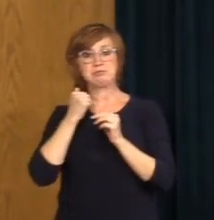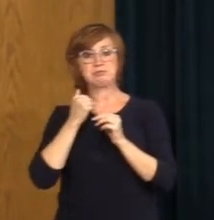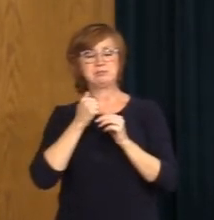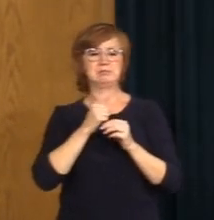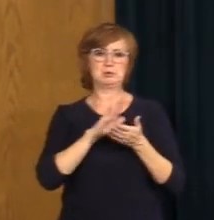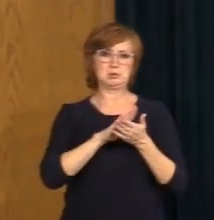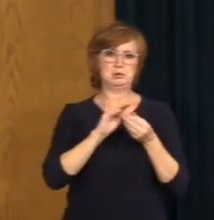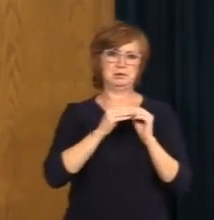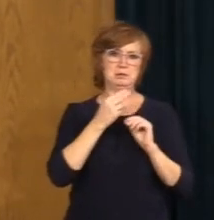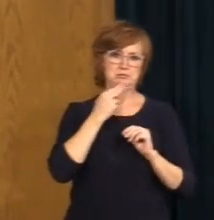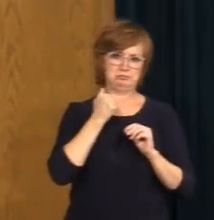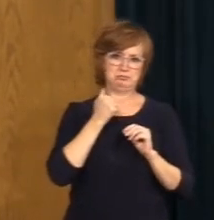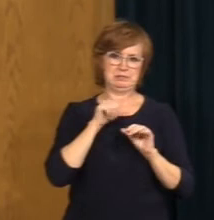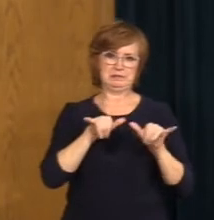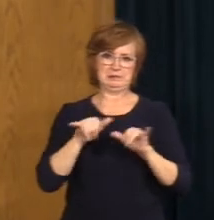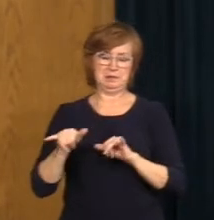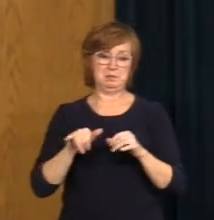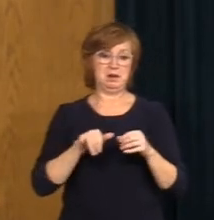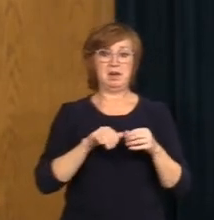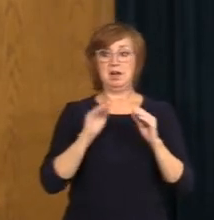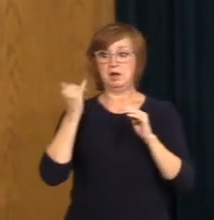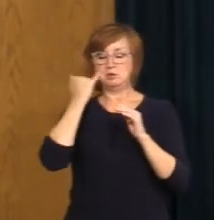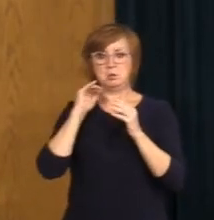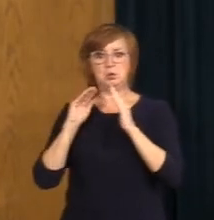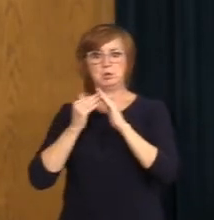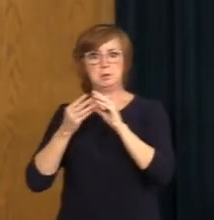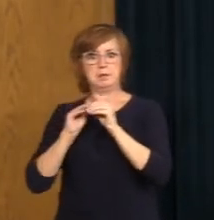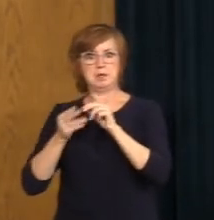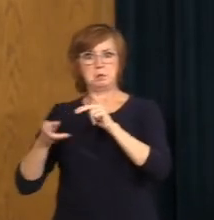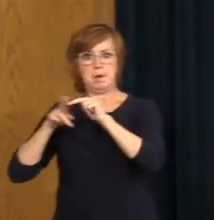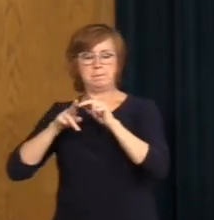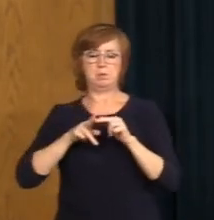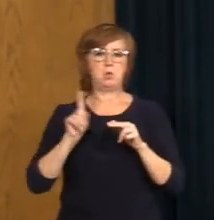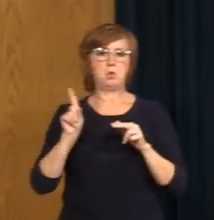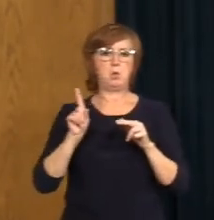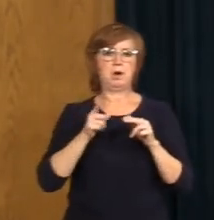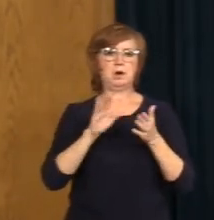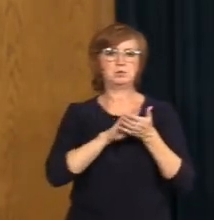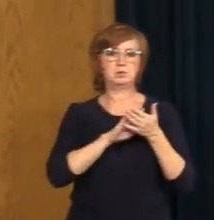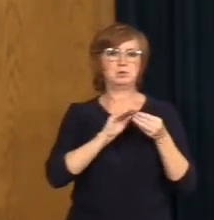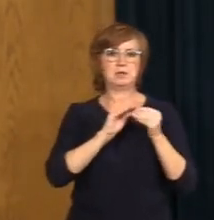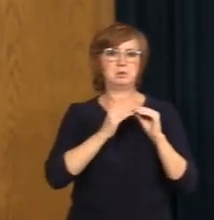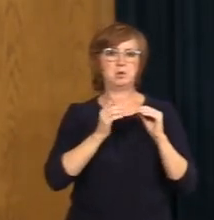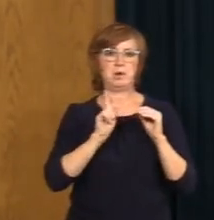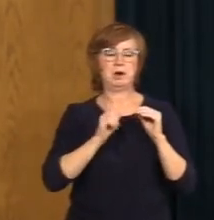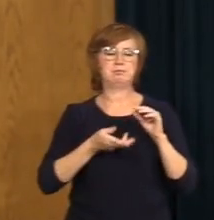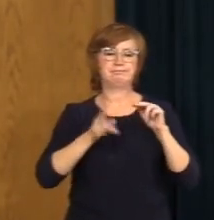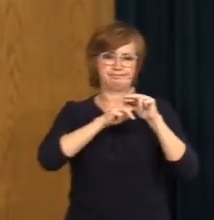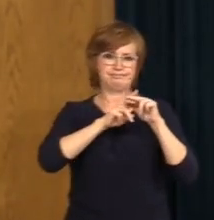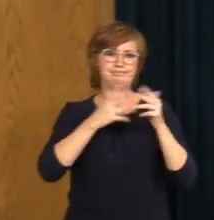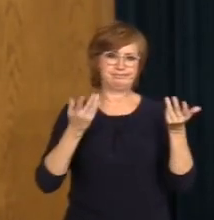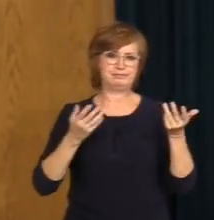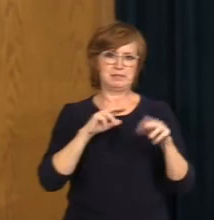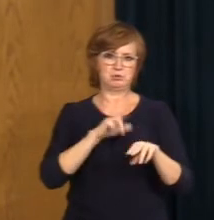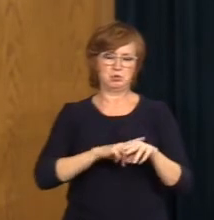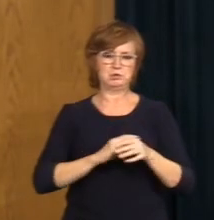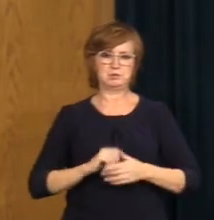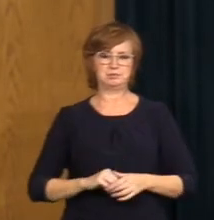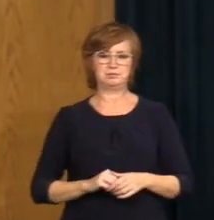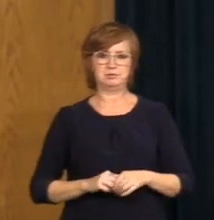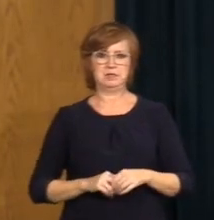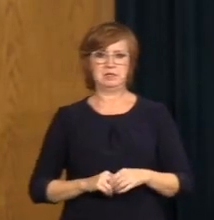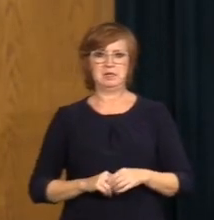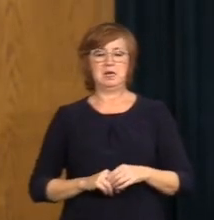up, then we expect to see more cases in schools, and that's what we've seen in Saskatchewan for the most part, and other parts in